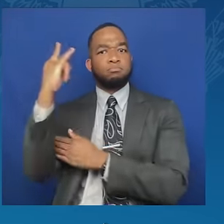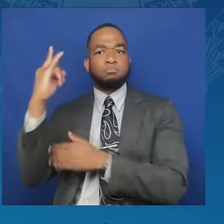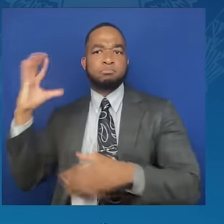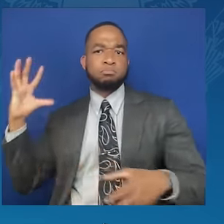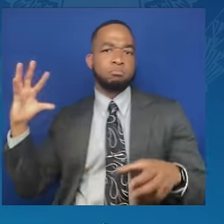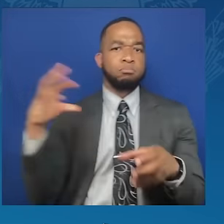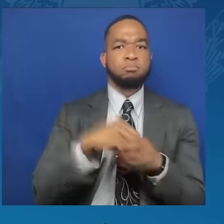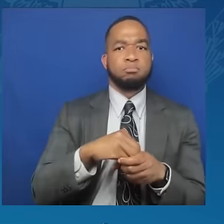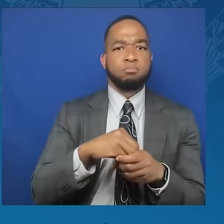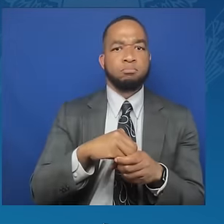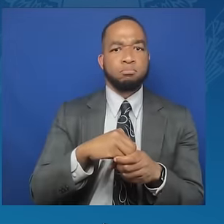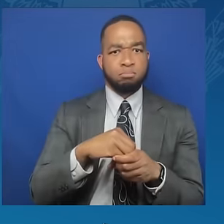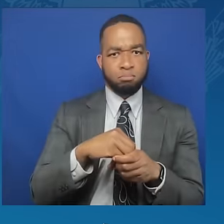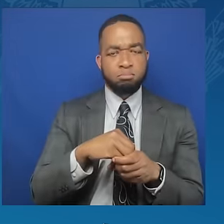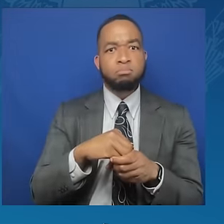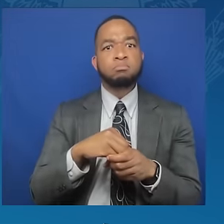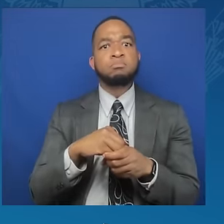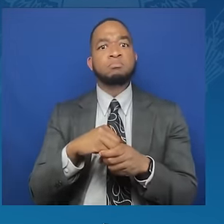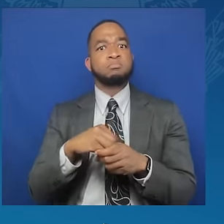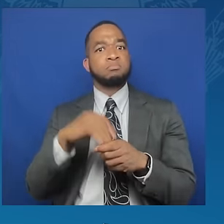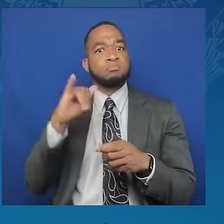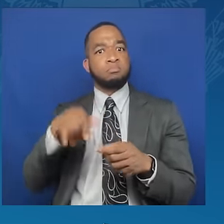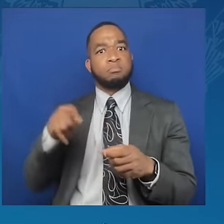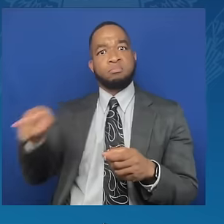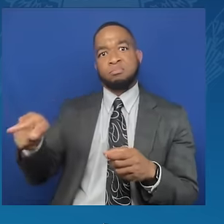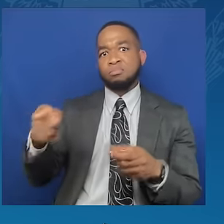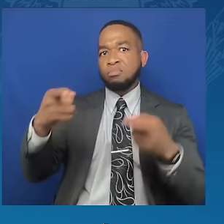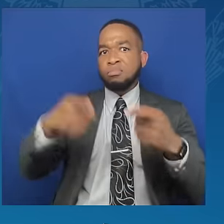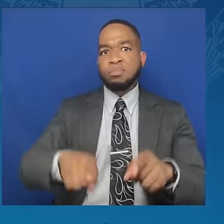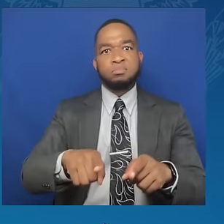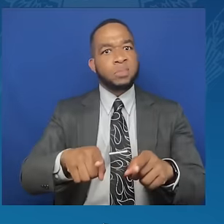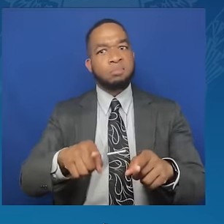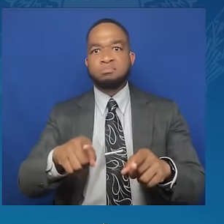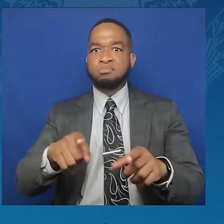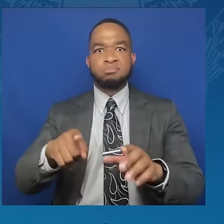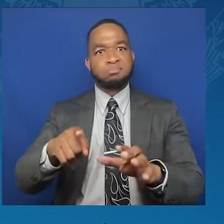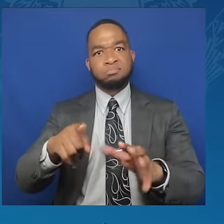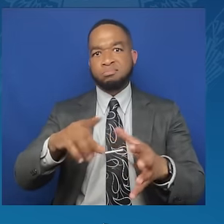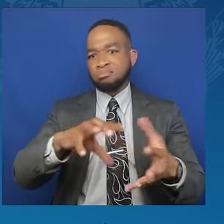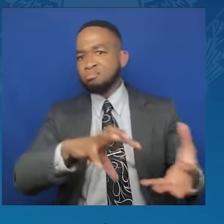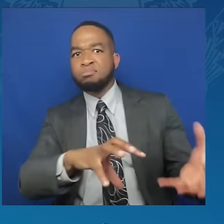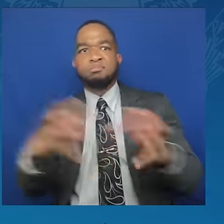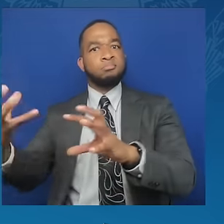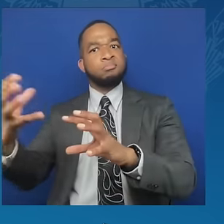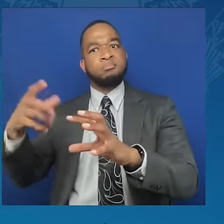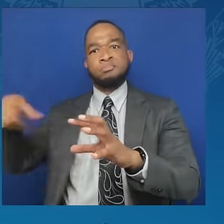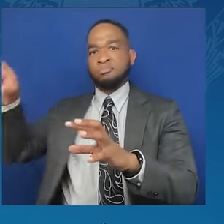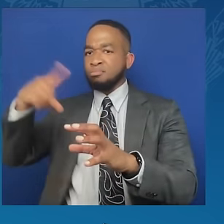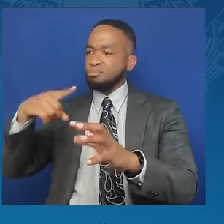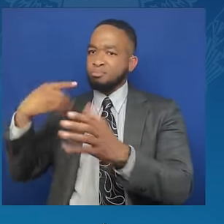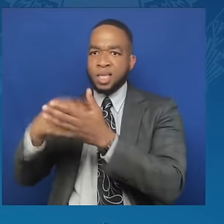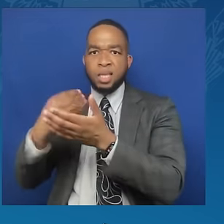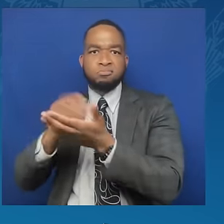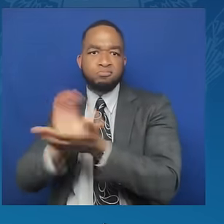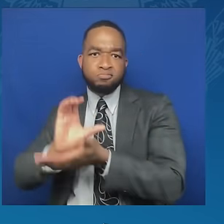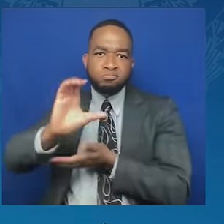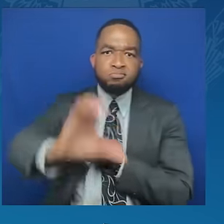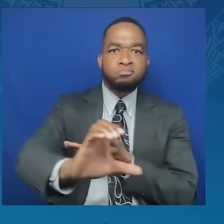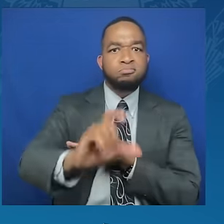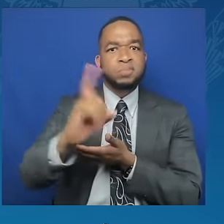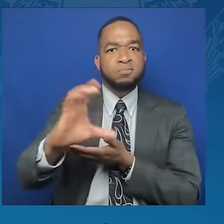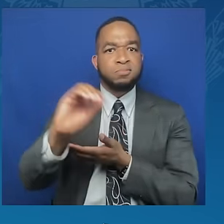for 100% federal costs to fully reimburse the debris removal. Thank you, thank you, thank